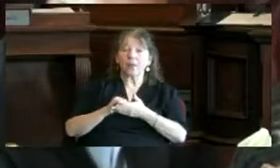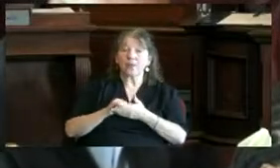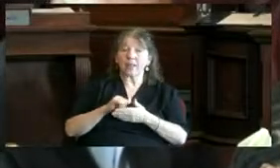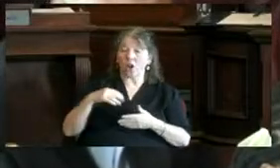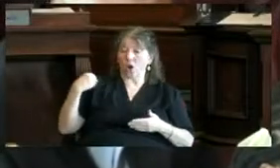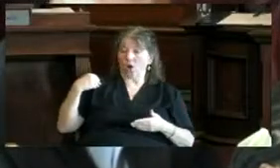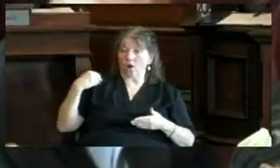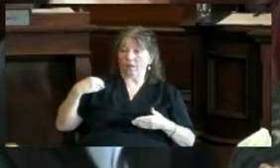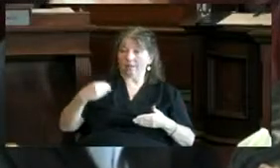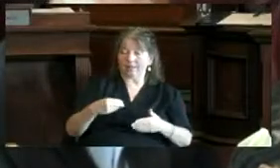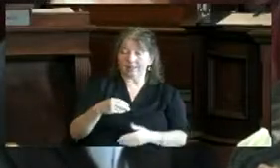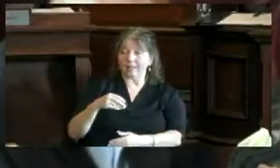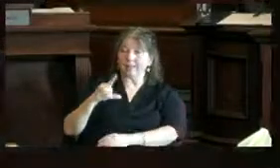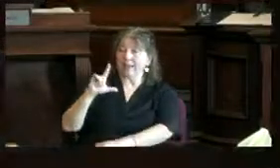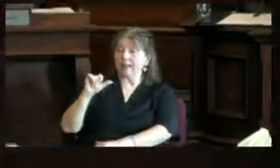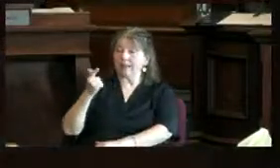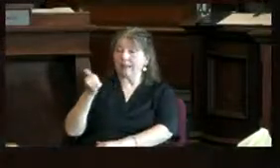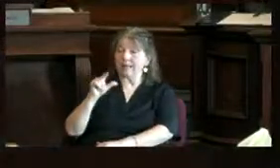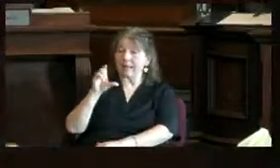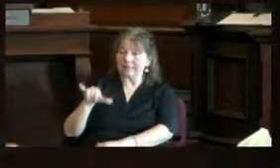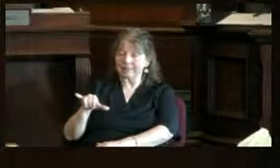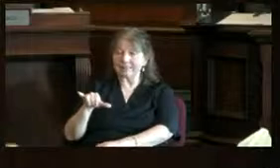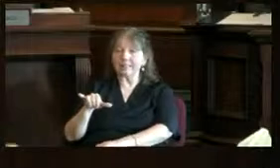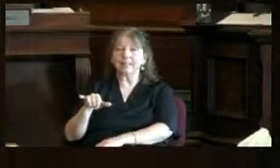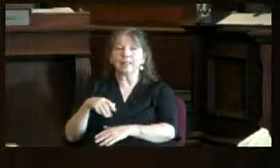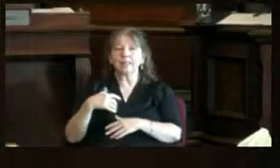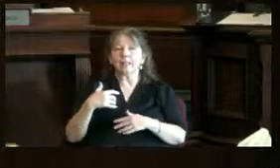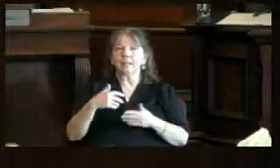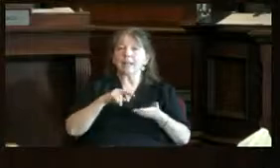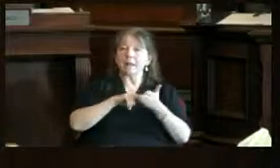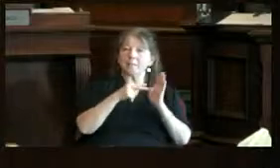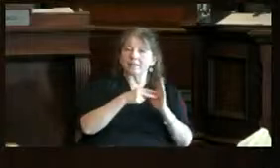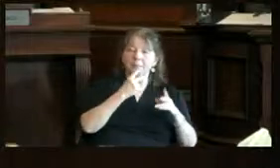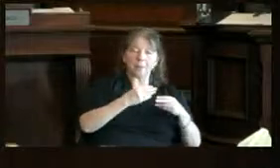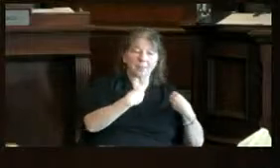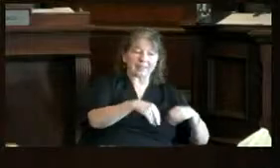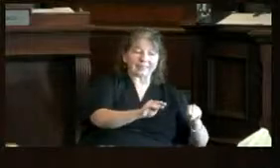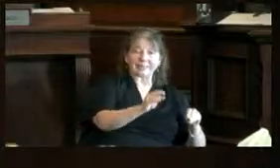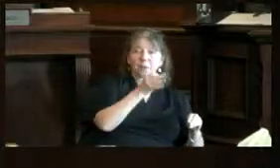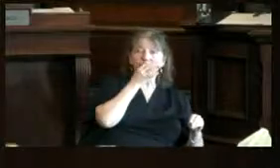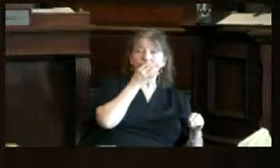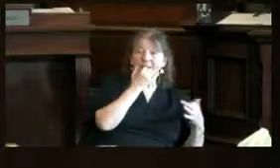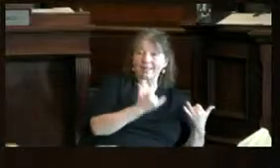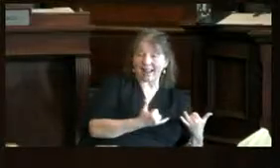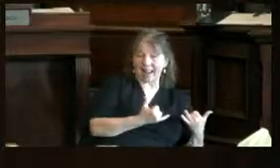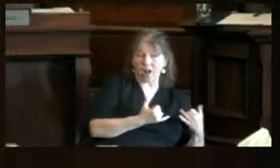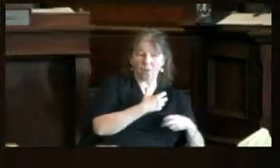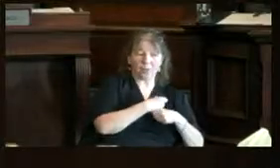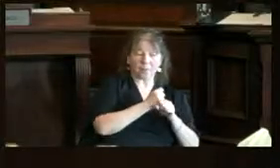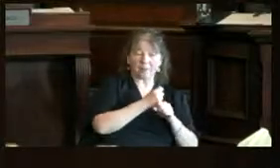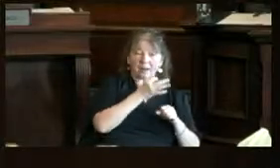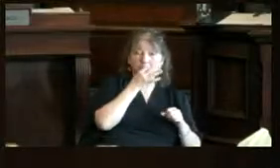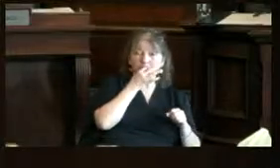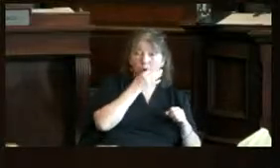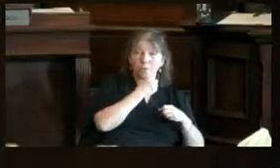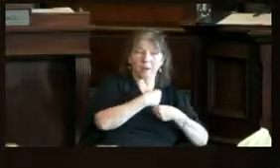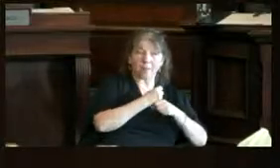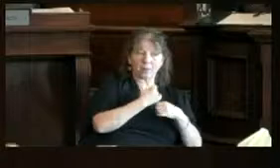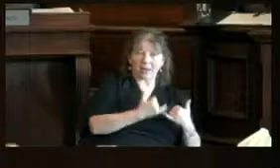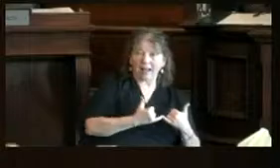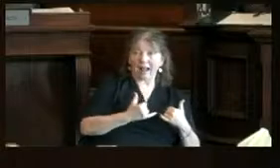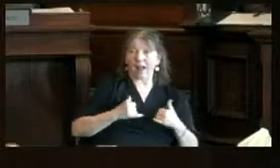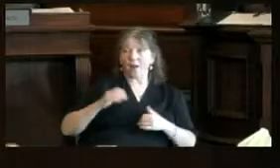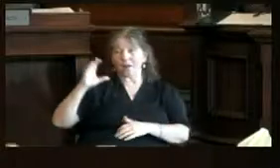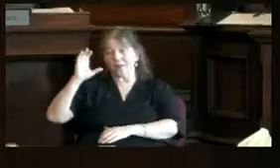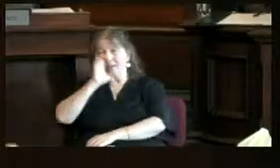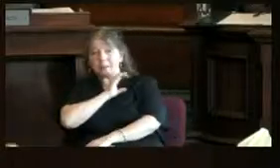you folks who don't know what legacy market means, it's real simple. The folks that sell weed now, that make marijuana products now, the folks that the police chase now,